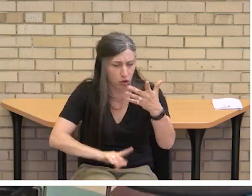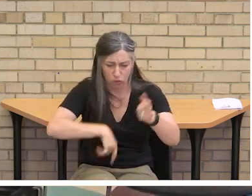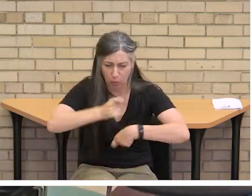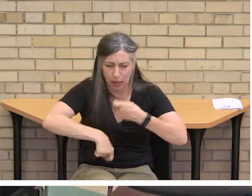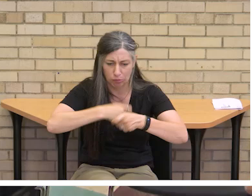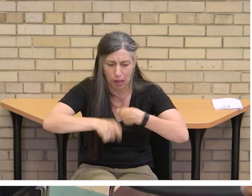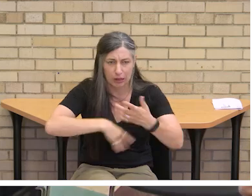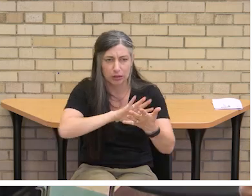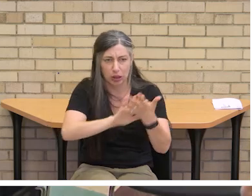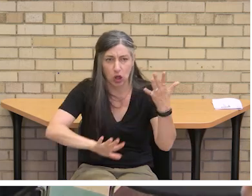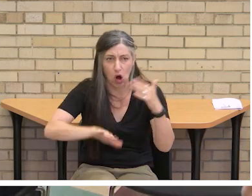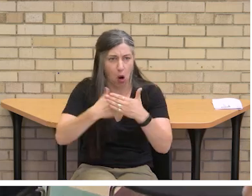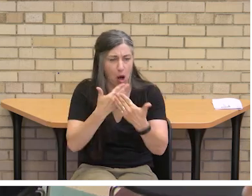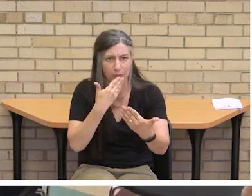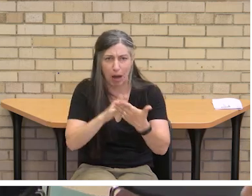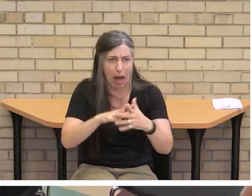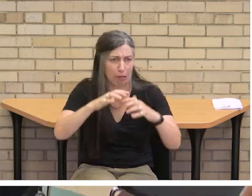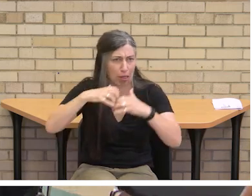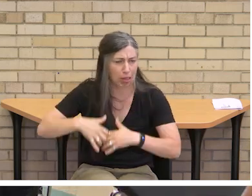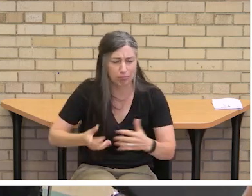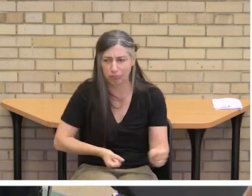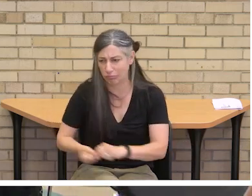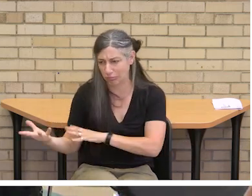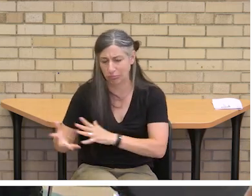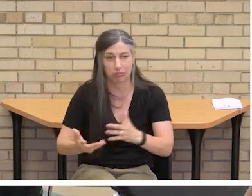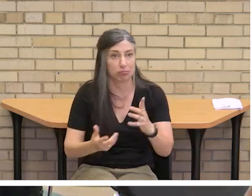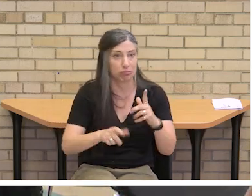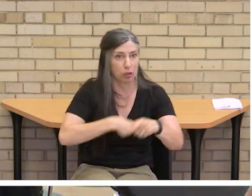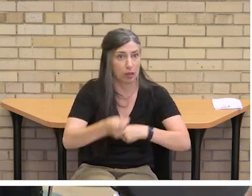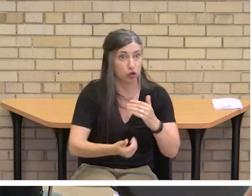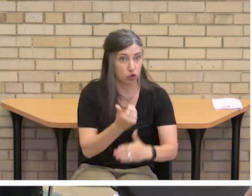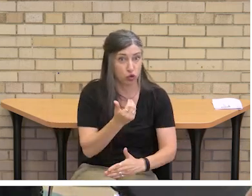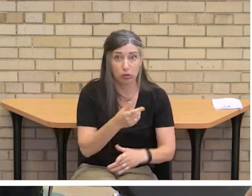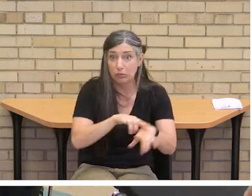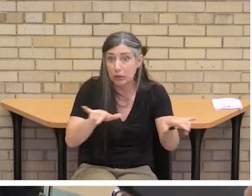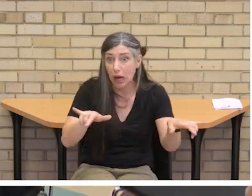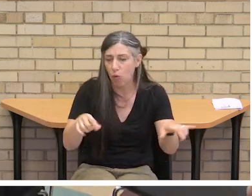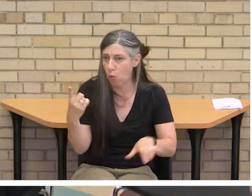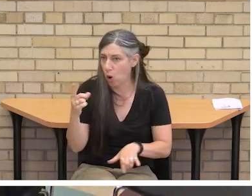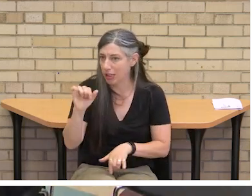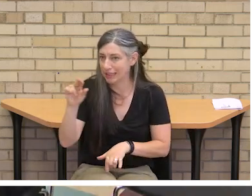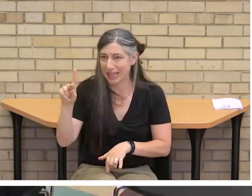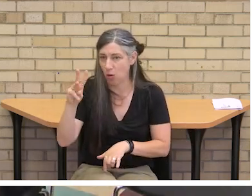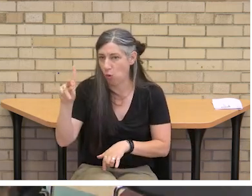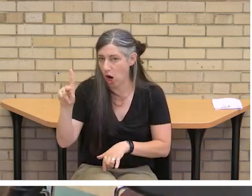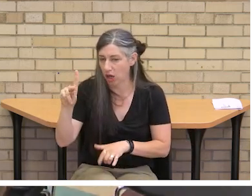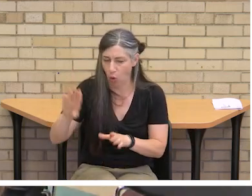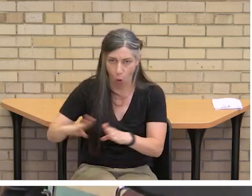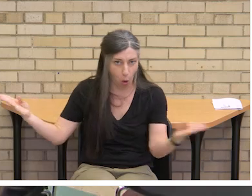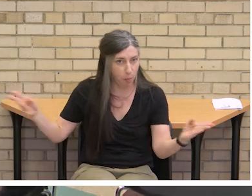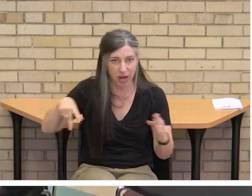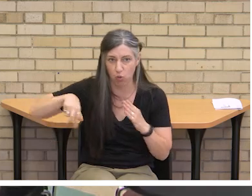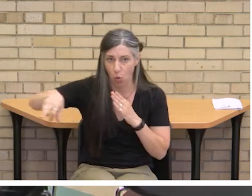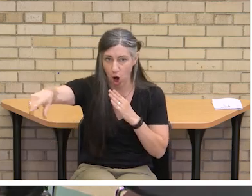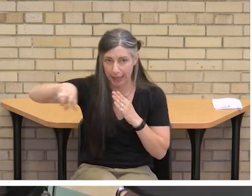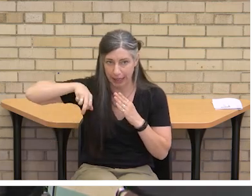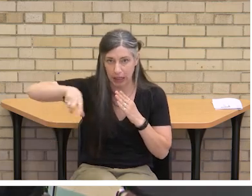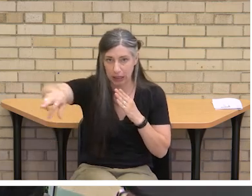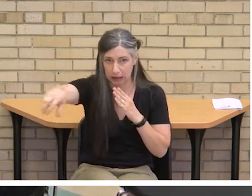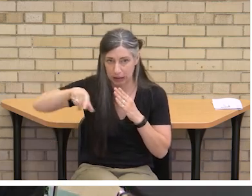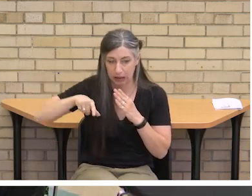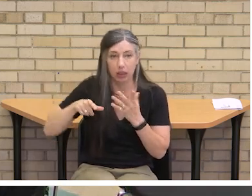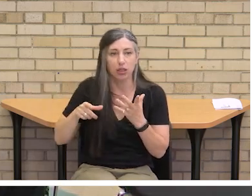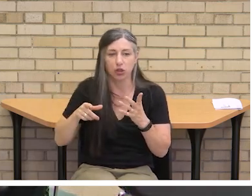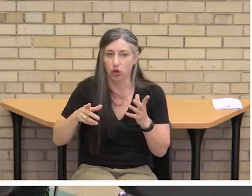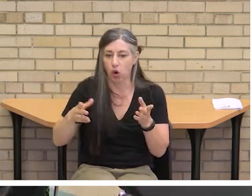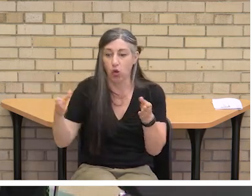bad concrete in the abutments. And during that entire project, they kept one sidewalk open. They kept it open on one side for half the